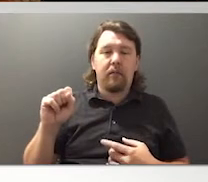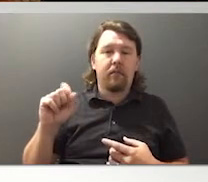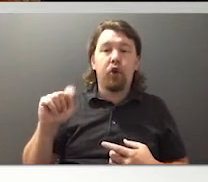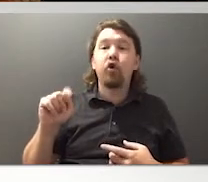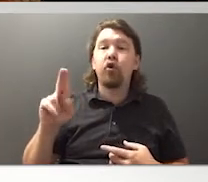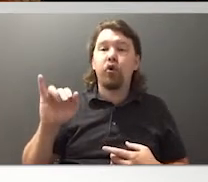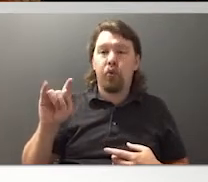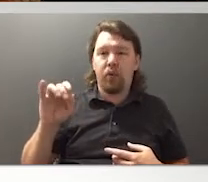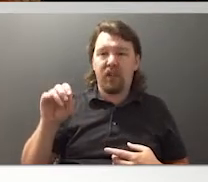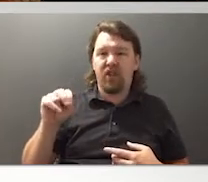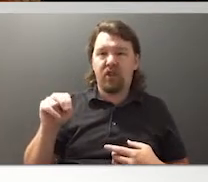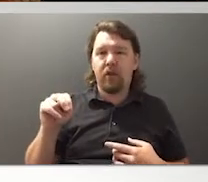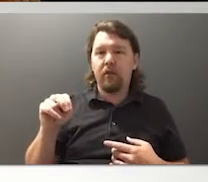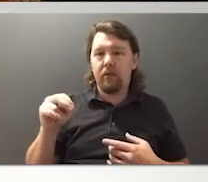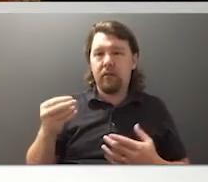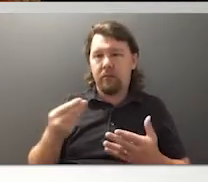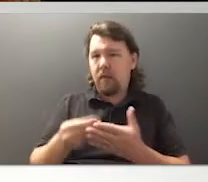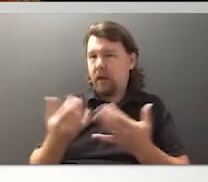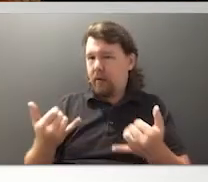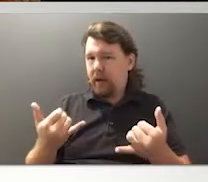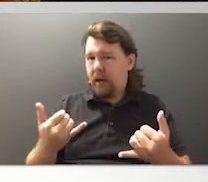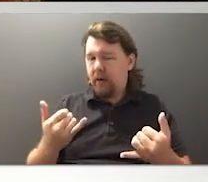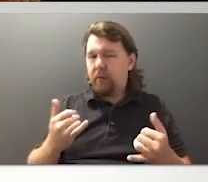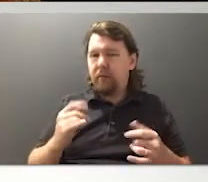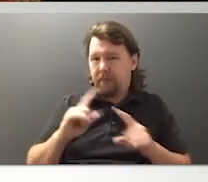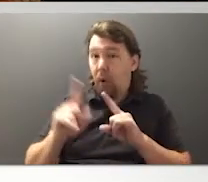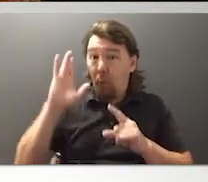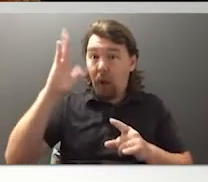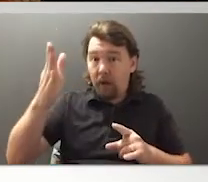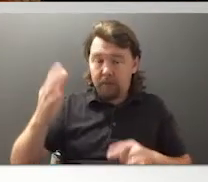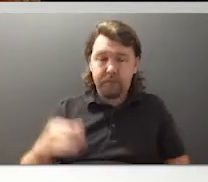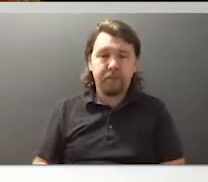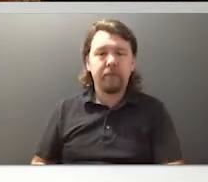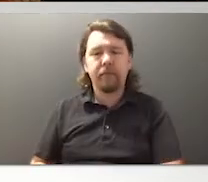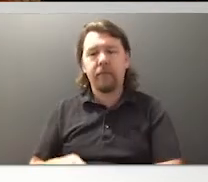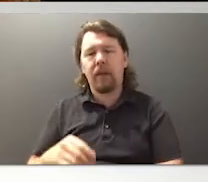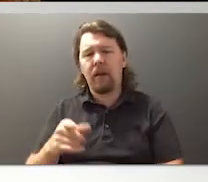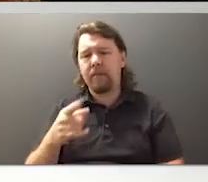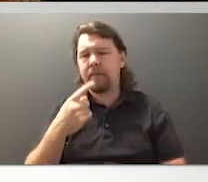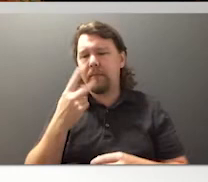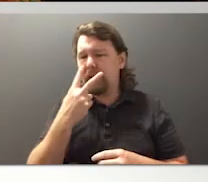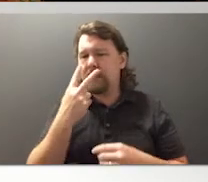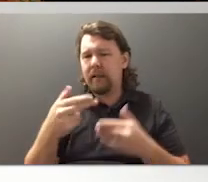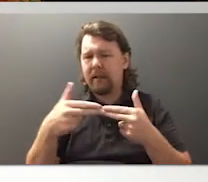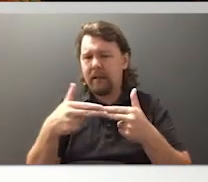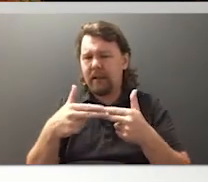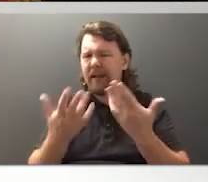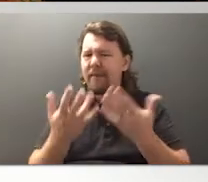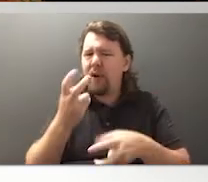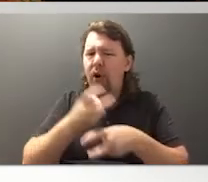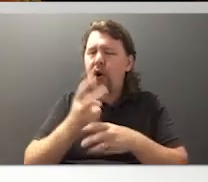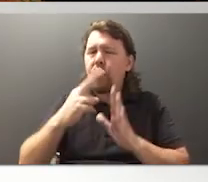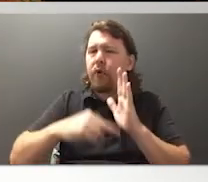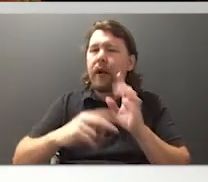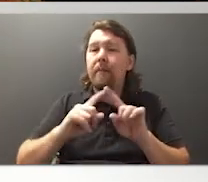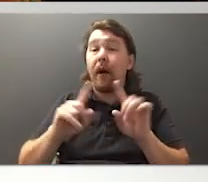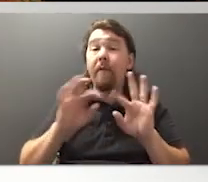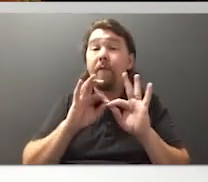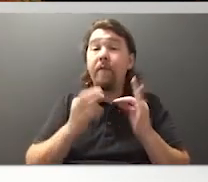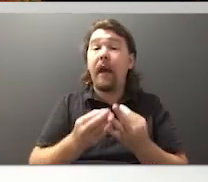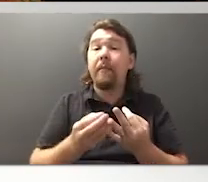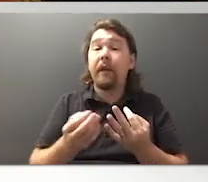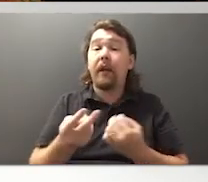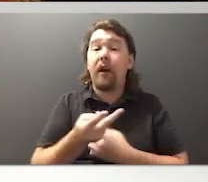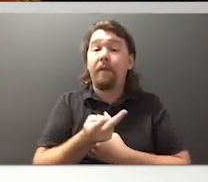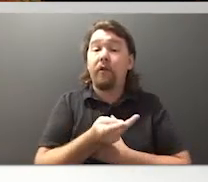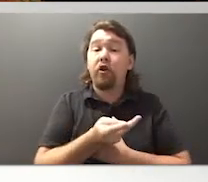So here is the income guidelines that I told you. It's probably a little light, but a family of 2 can make an